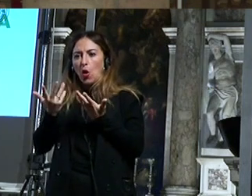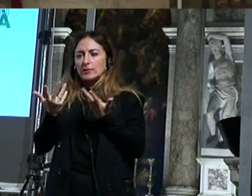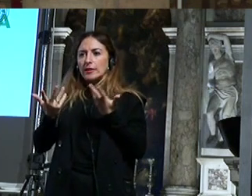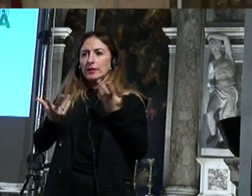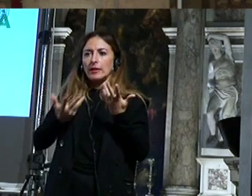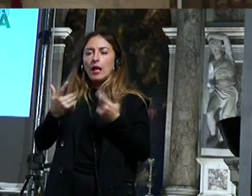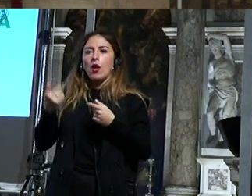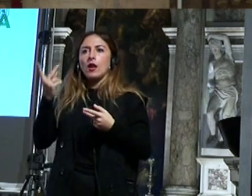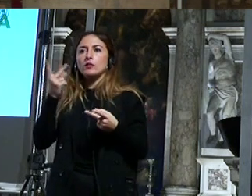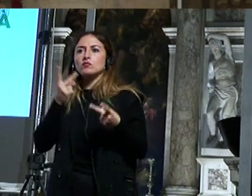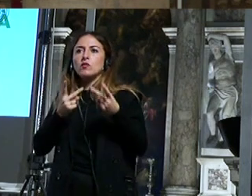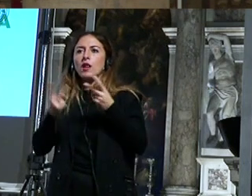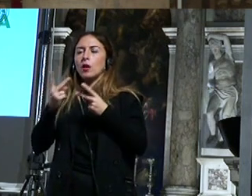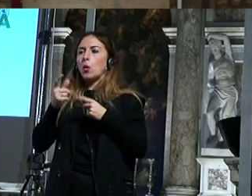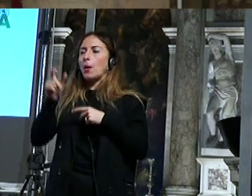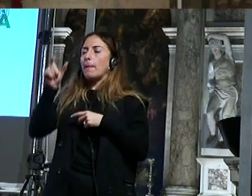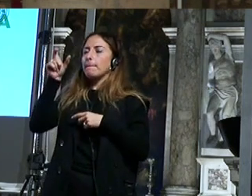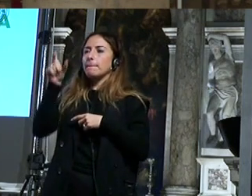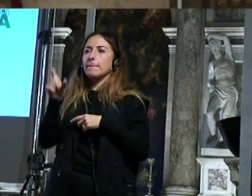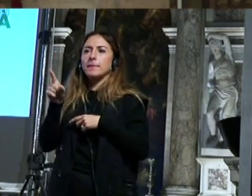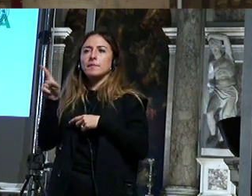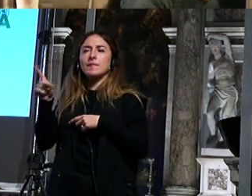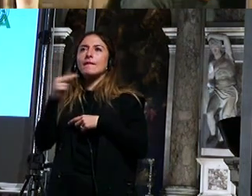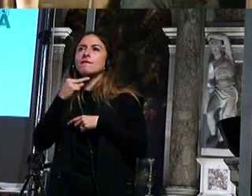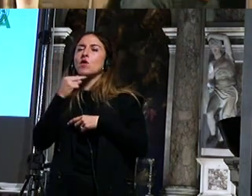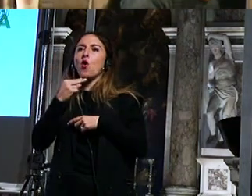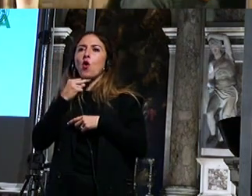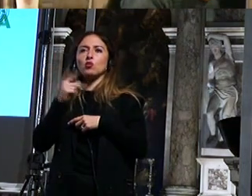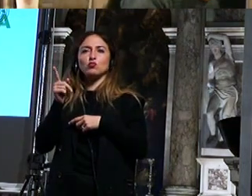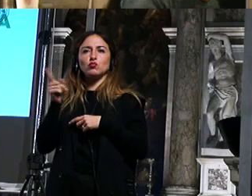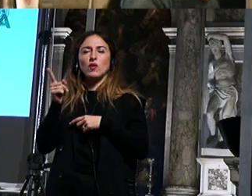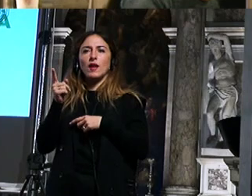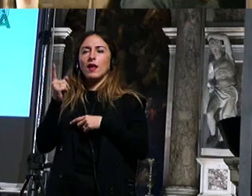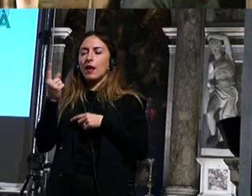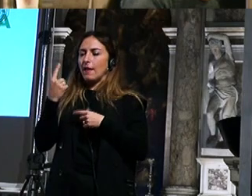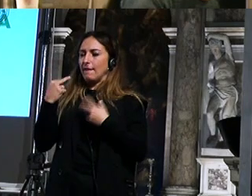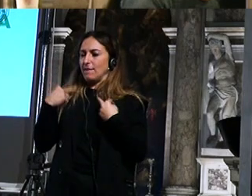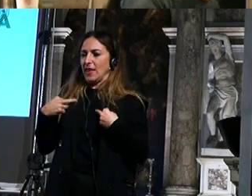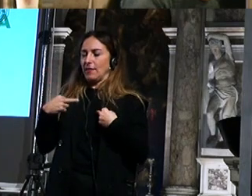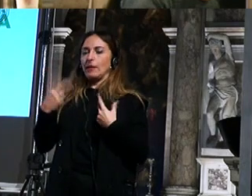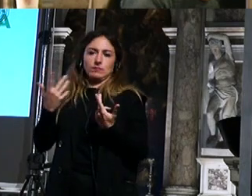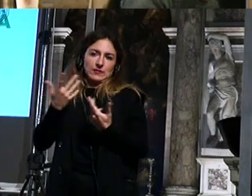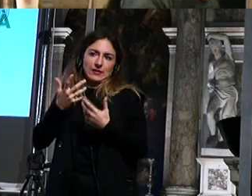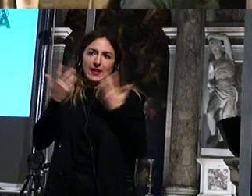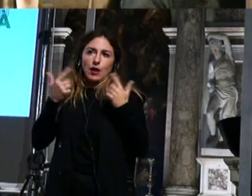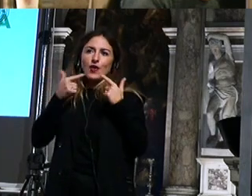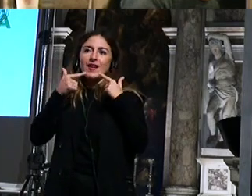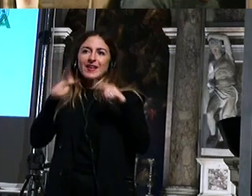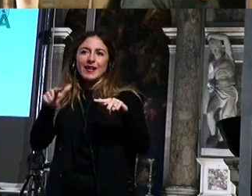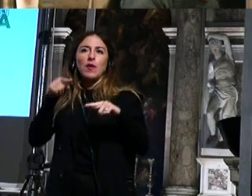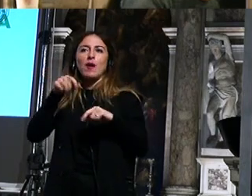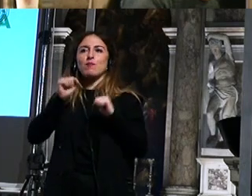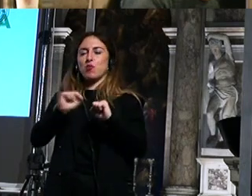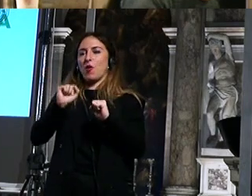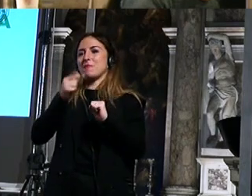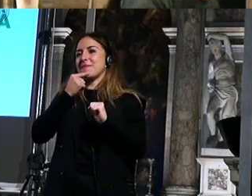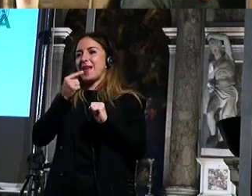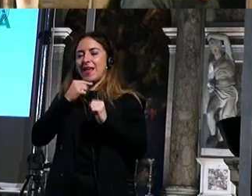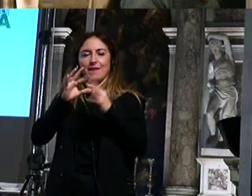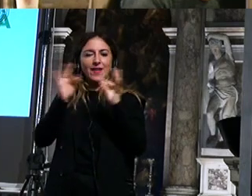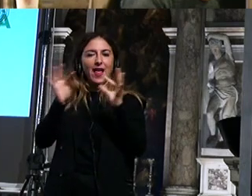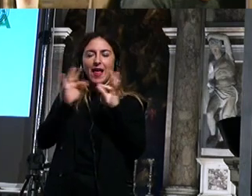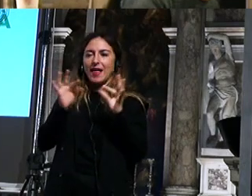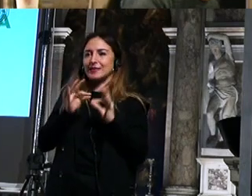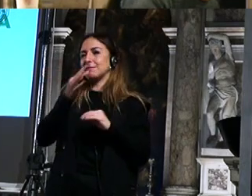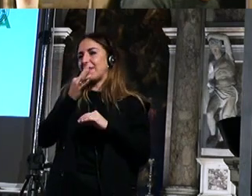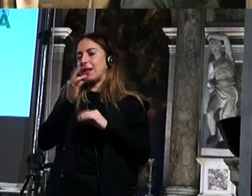know, you know, language can be good. We can write good sentences, but that's different than a character or an